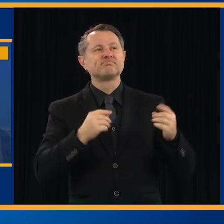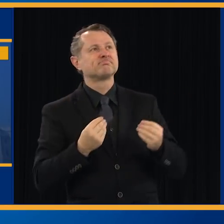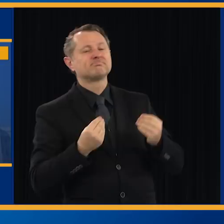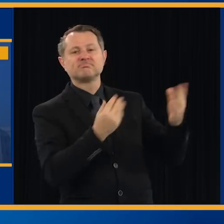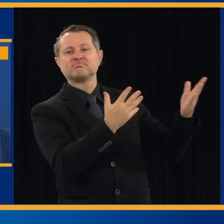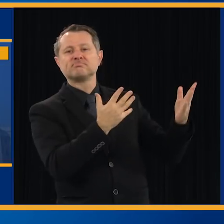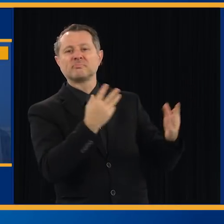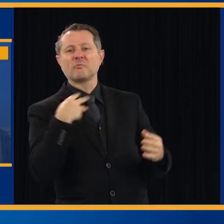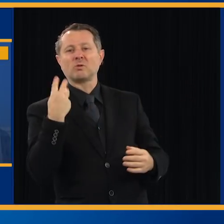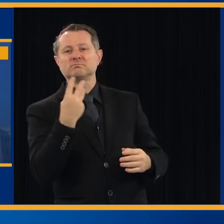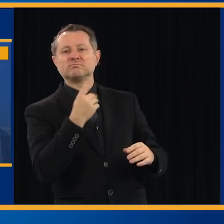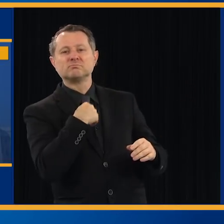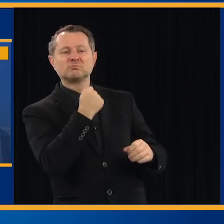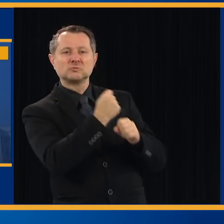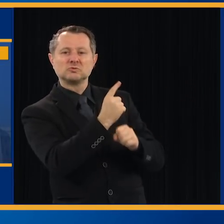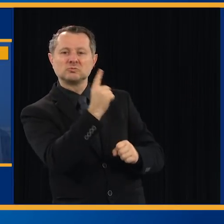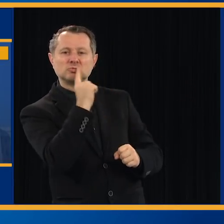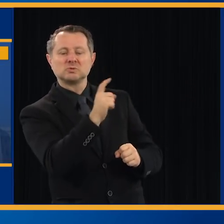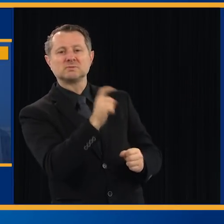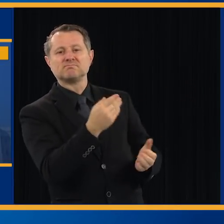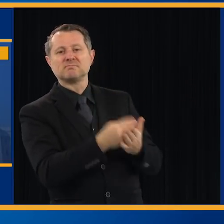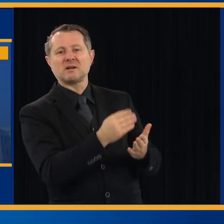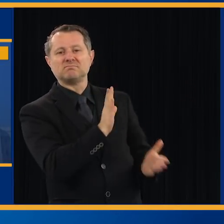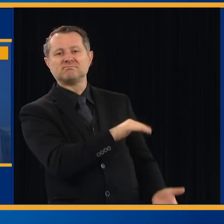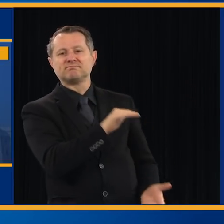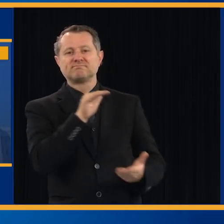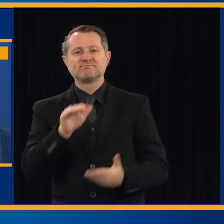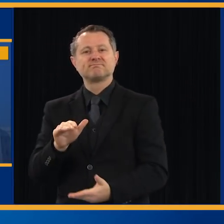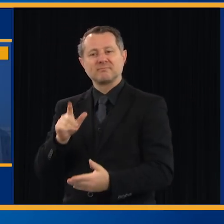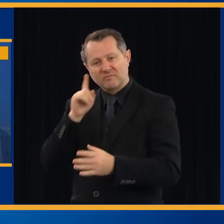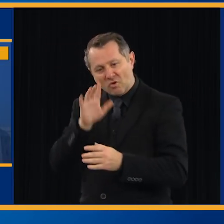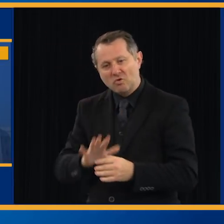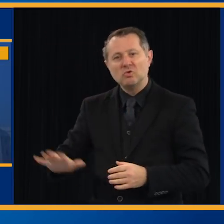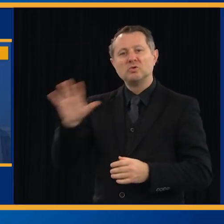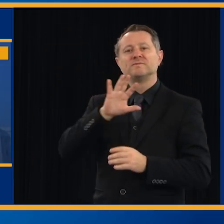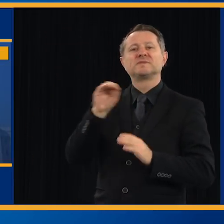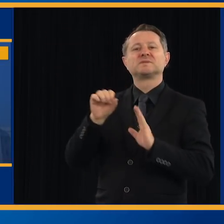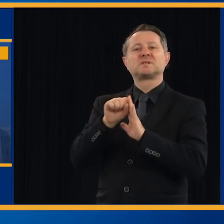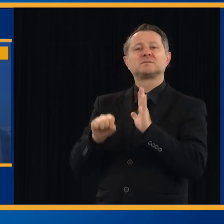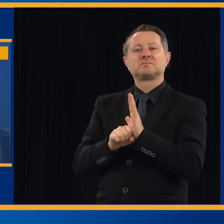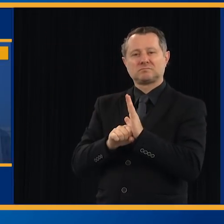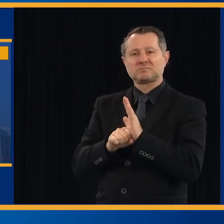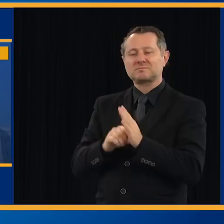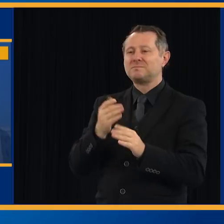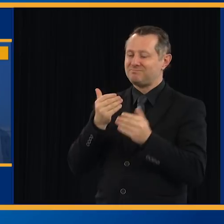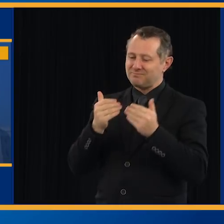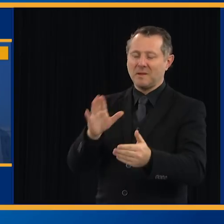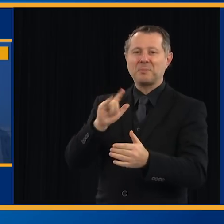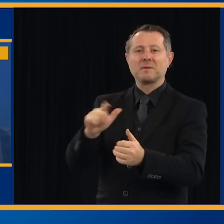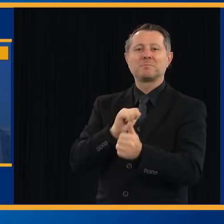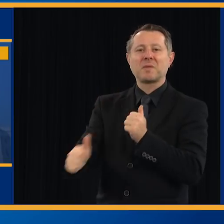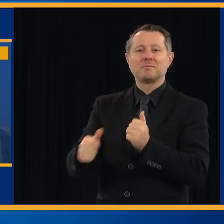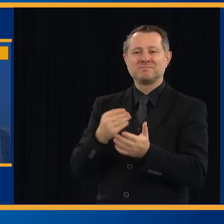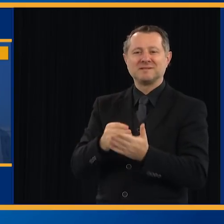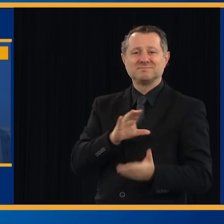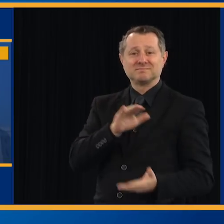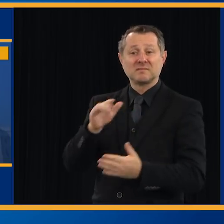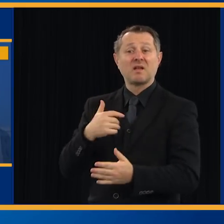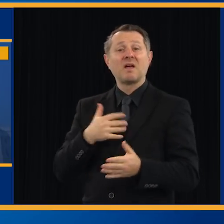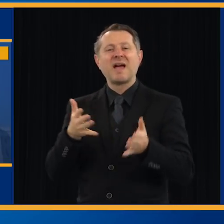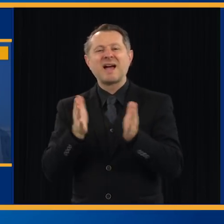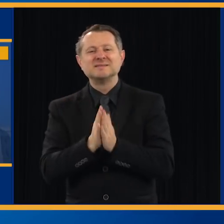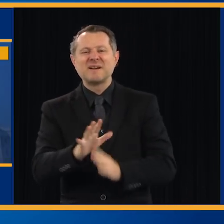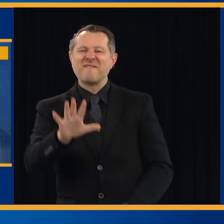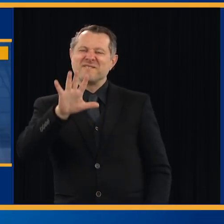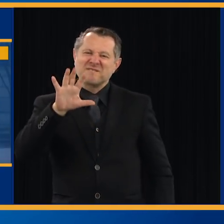you fund the states in any next bill you pass. And we asked for $500 billion,